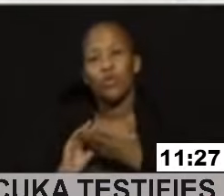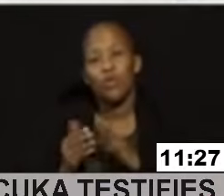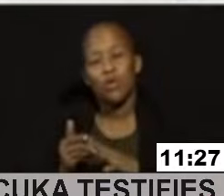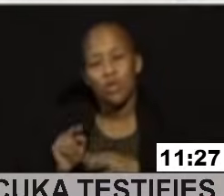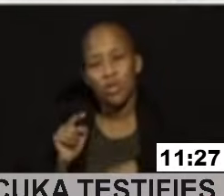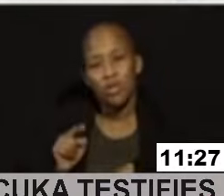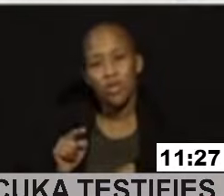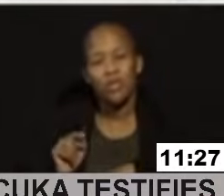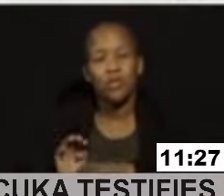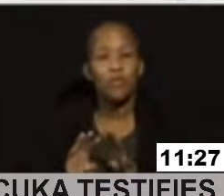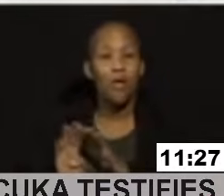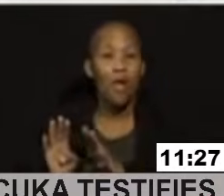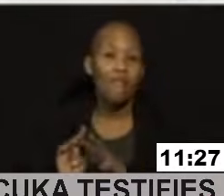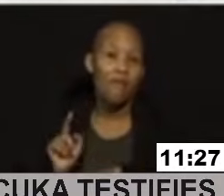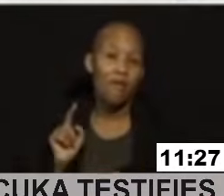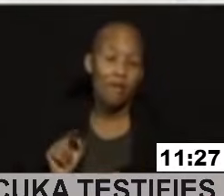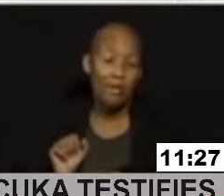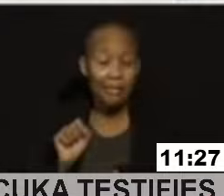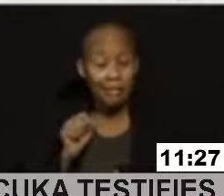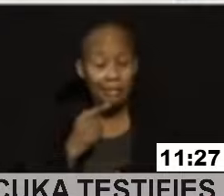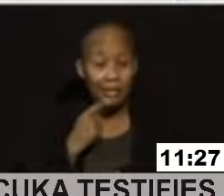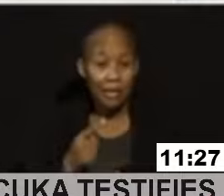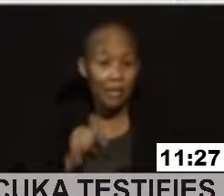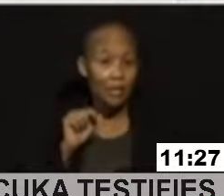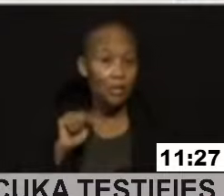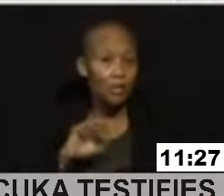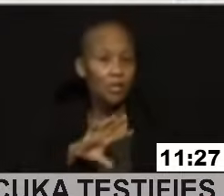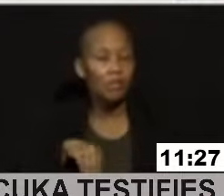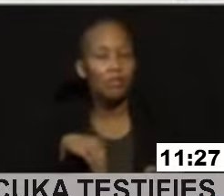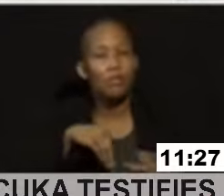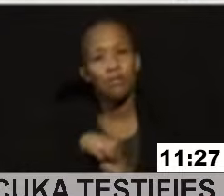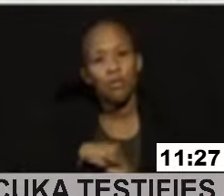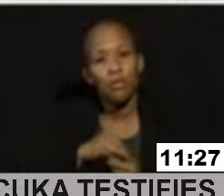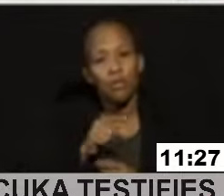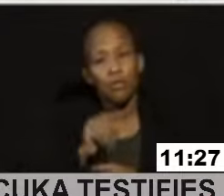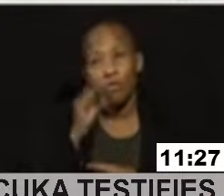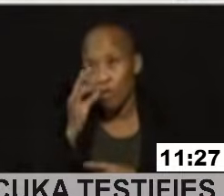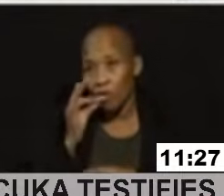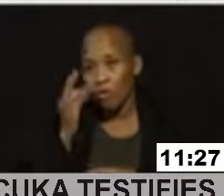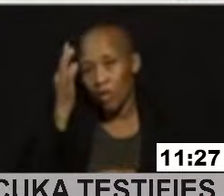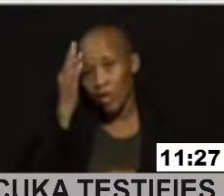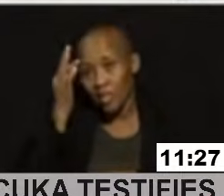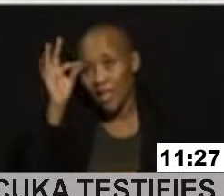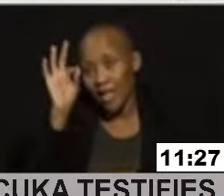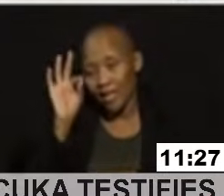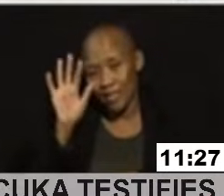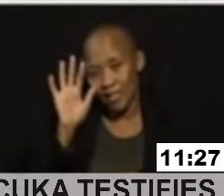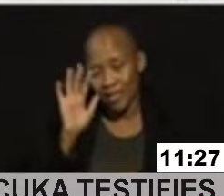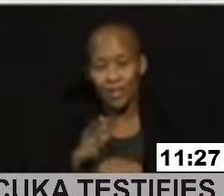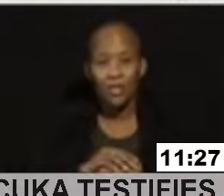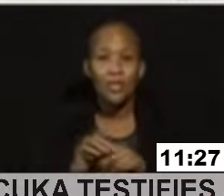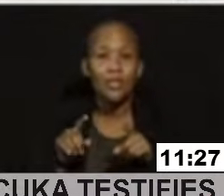prosecution services as part and parcel of the state's oppressive state machinery. There was also